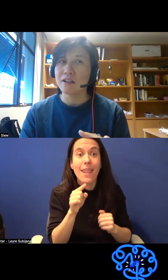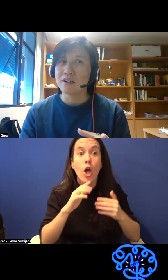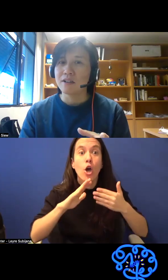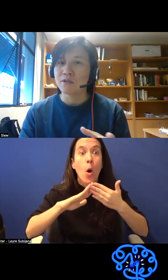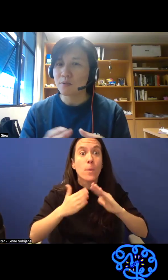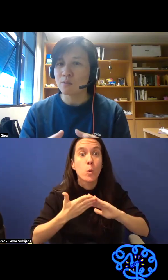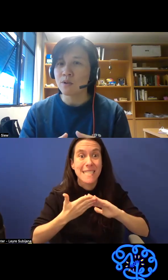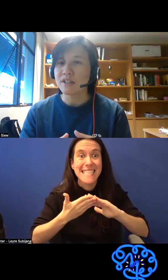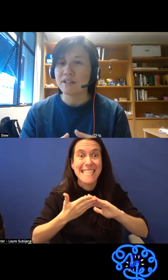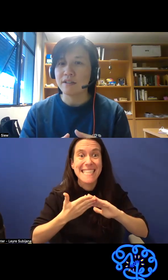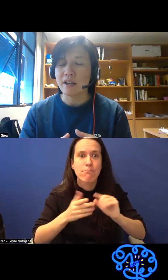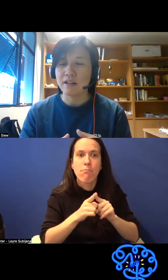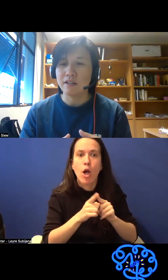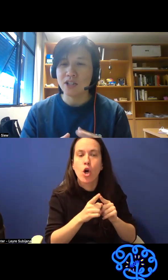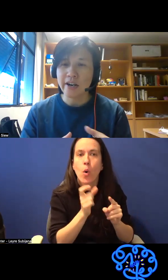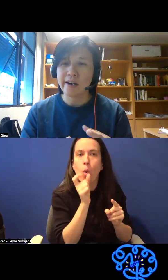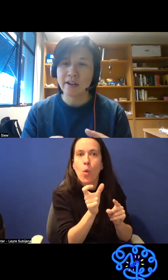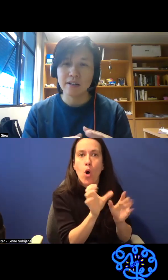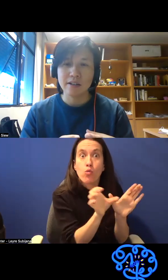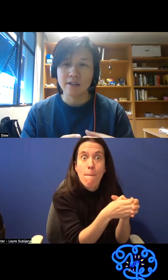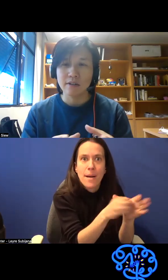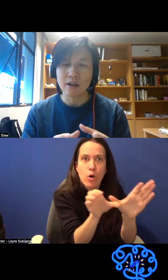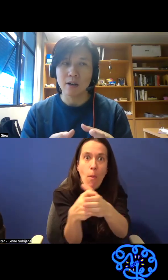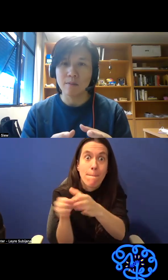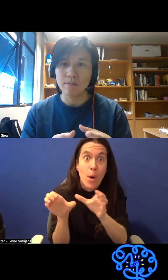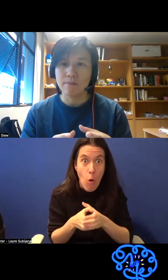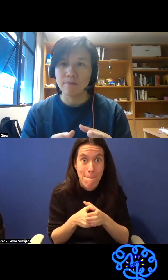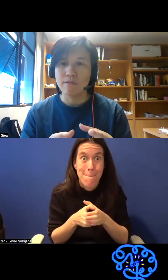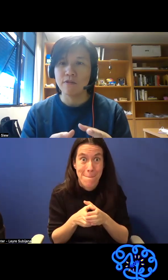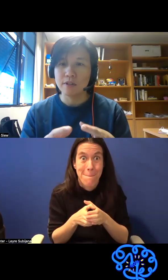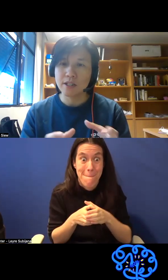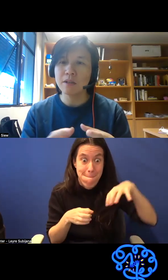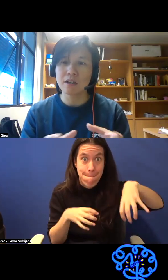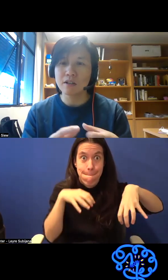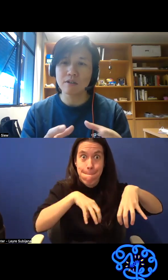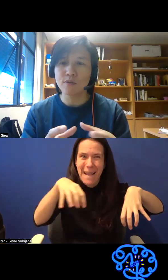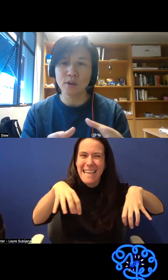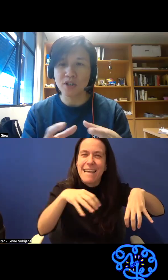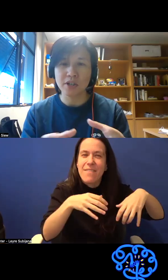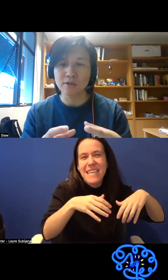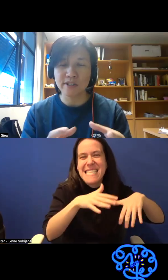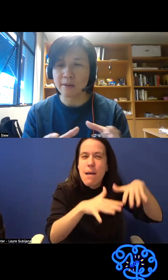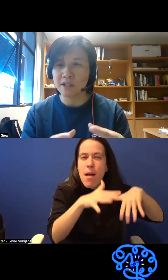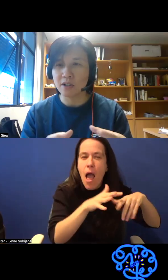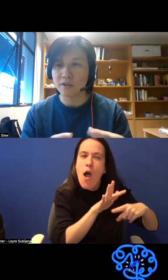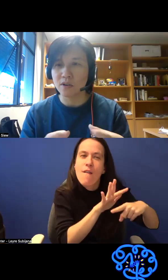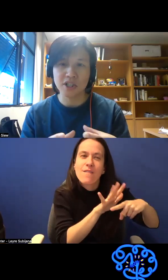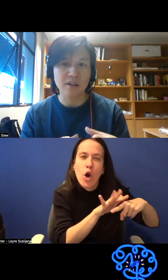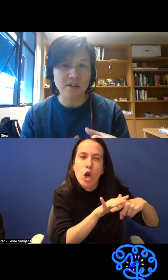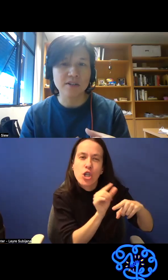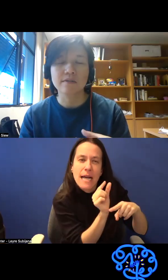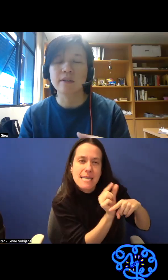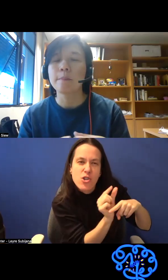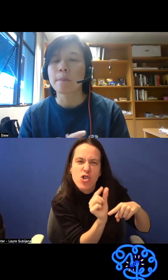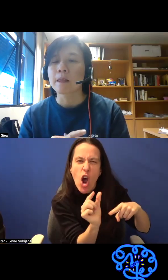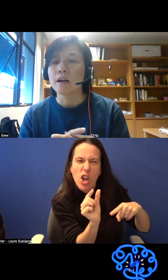are groups of words that share um, similar phonological segments or